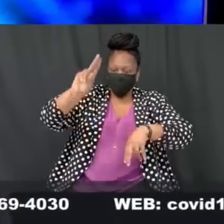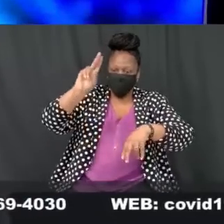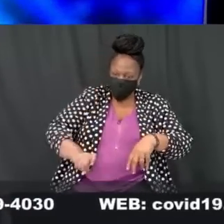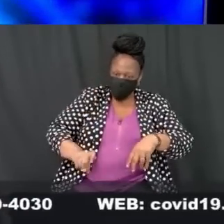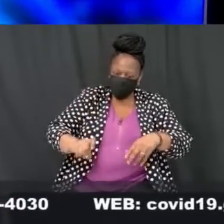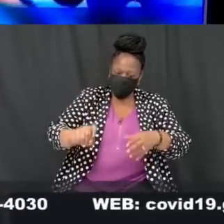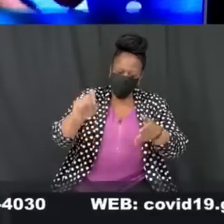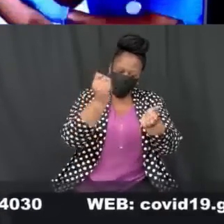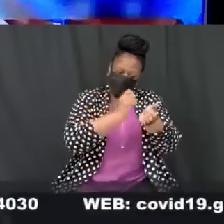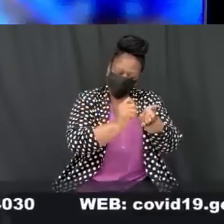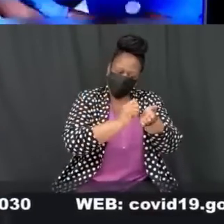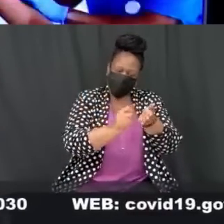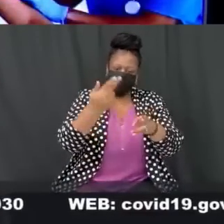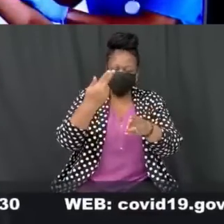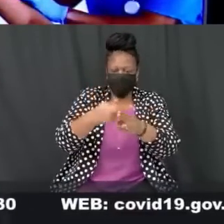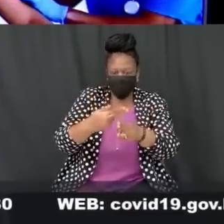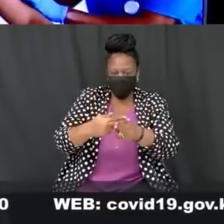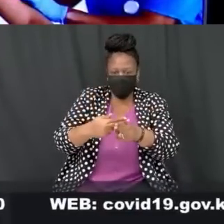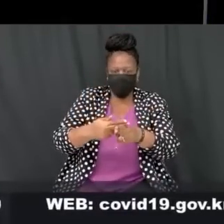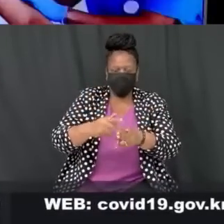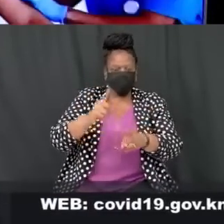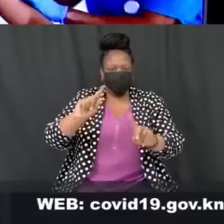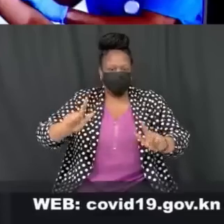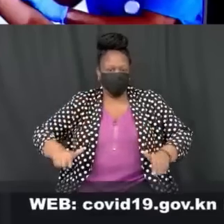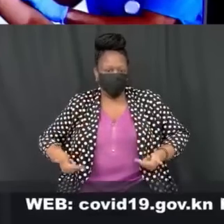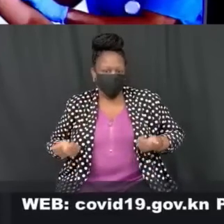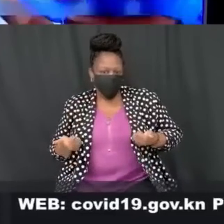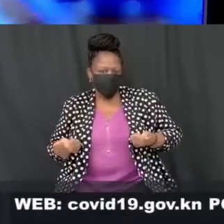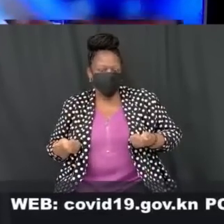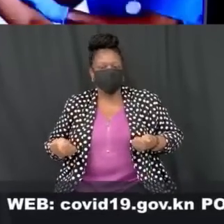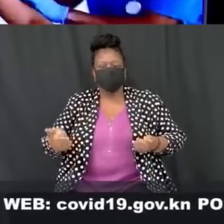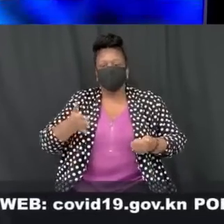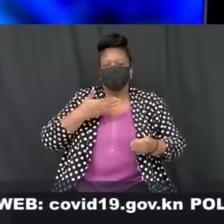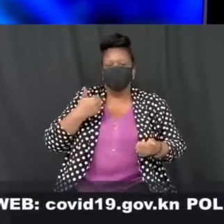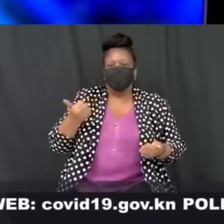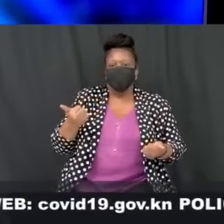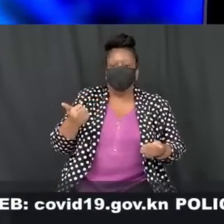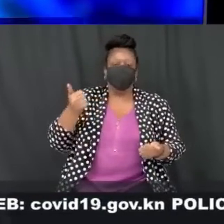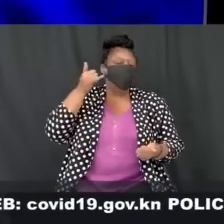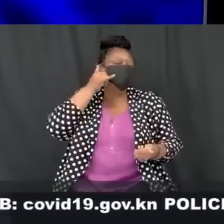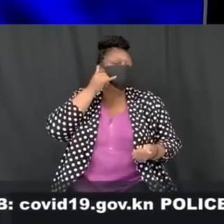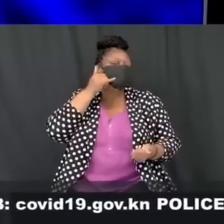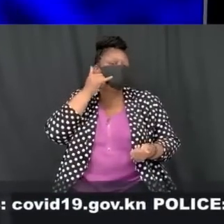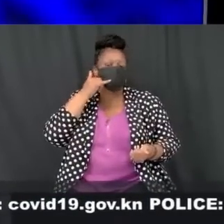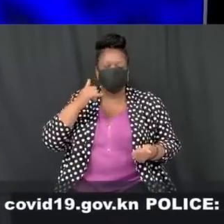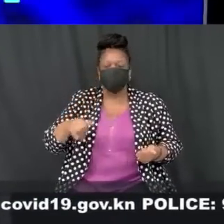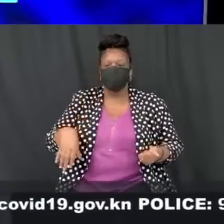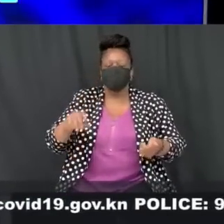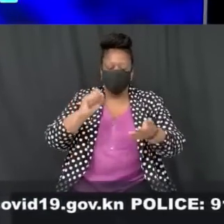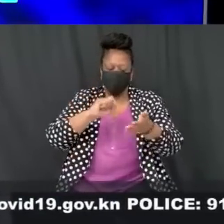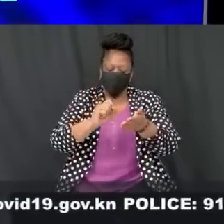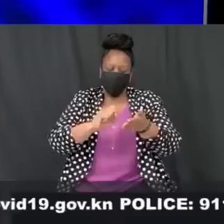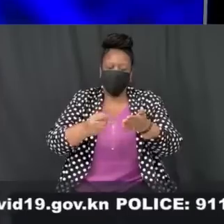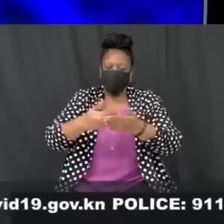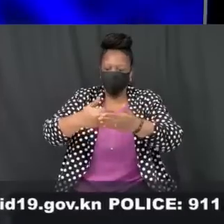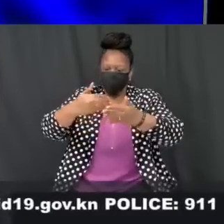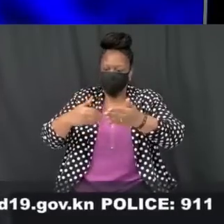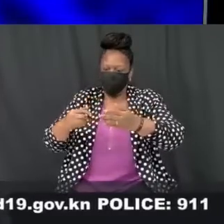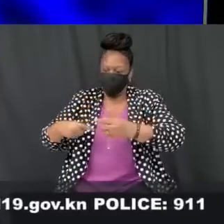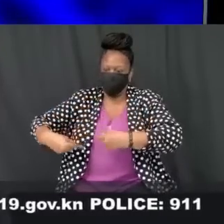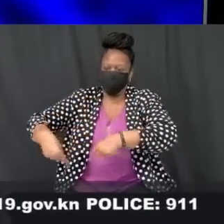all persons entering the stadium. The local organizing committee has therefore established a set of